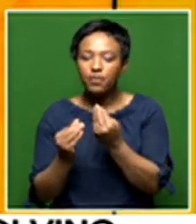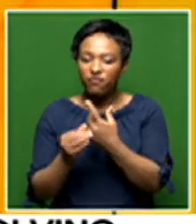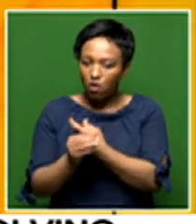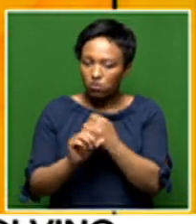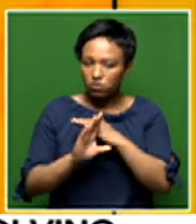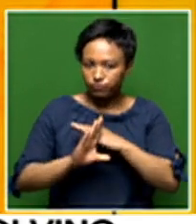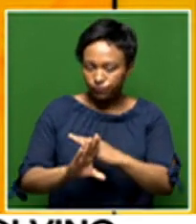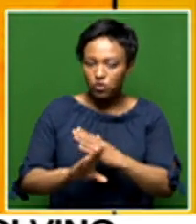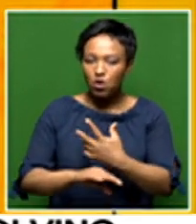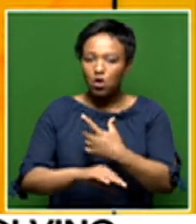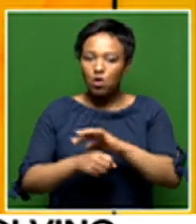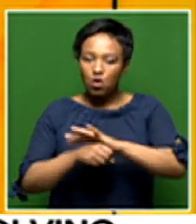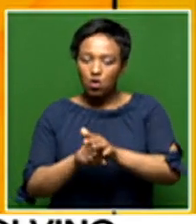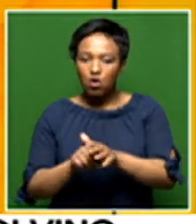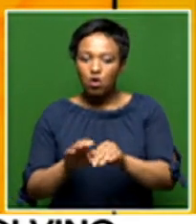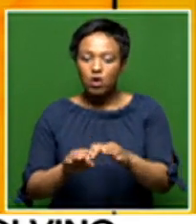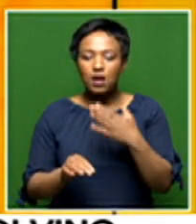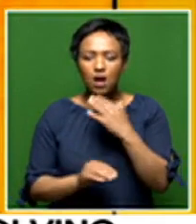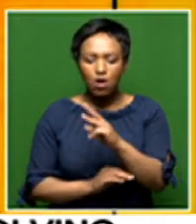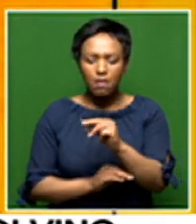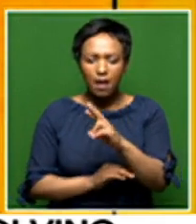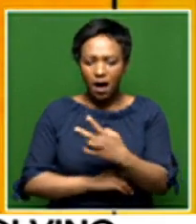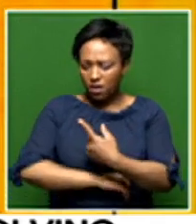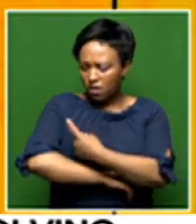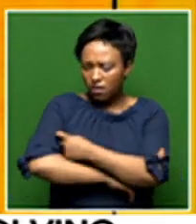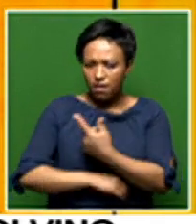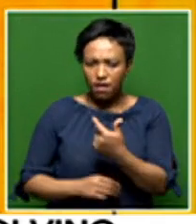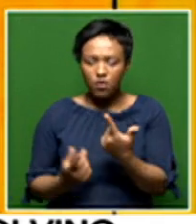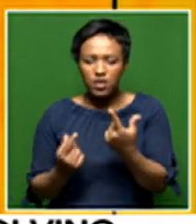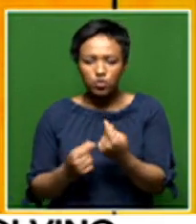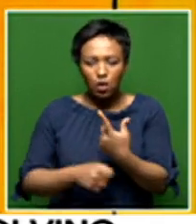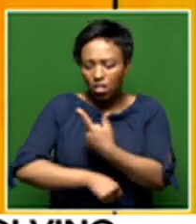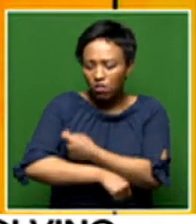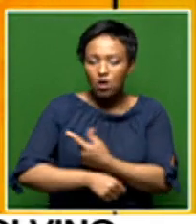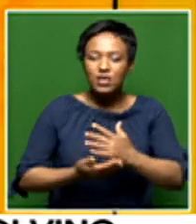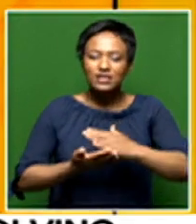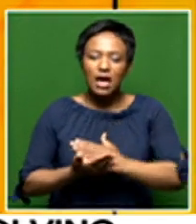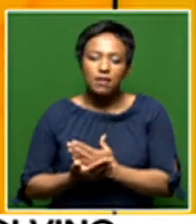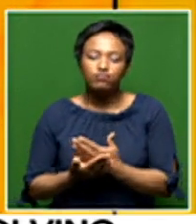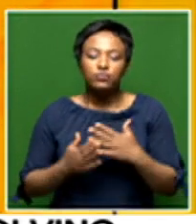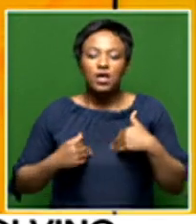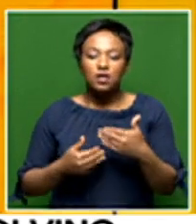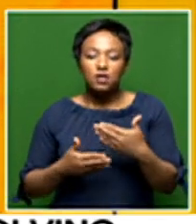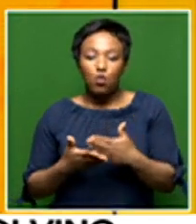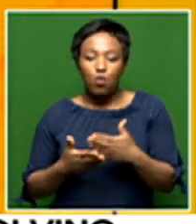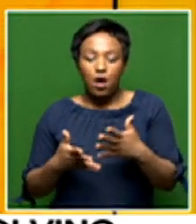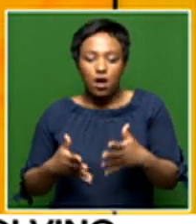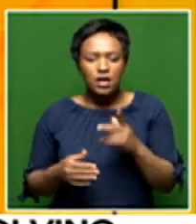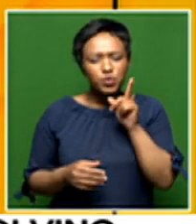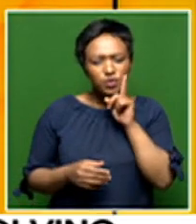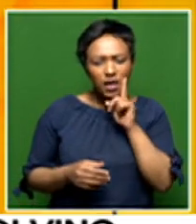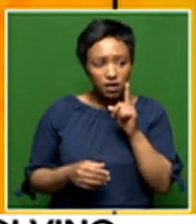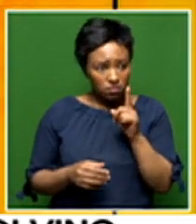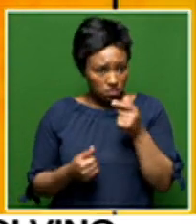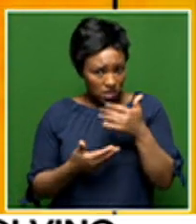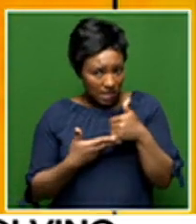coronavirus. Also the issue of MMR now being rolled out to some of the healthcare professionals around the world to see if that does